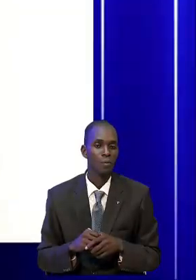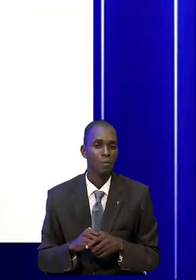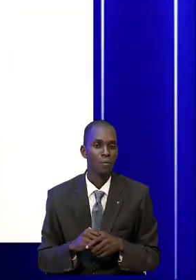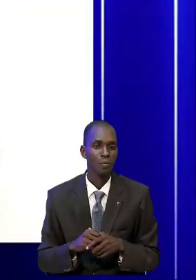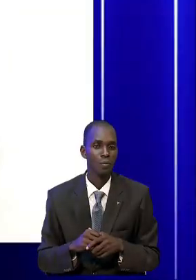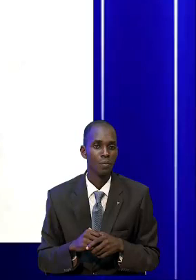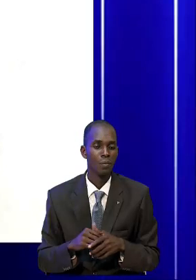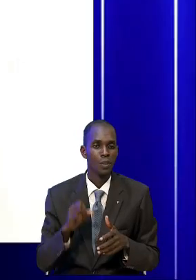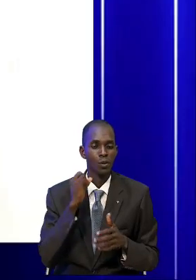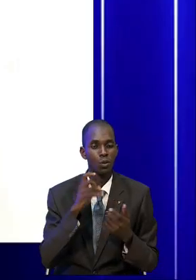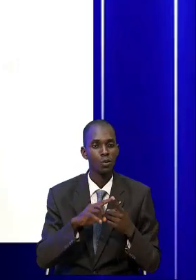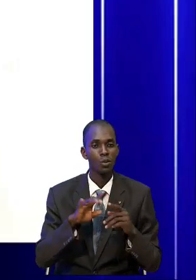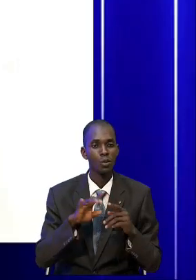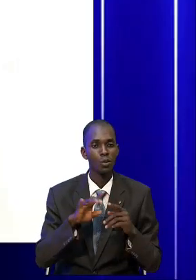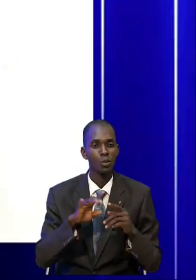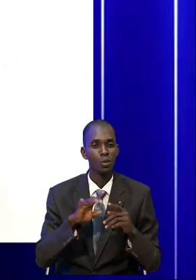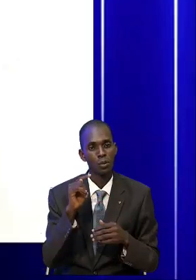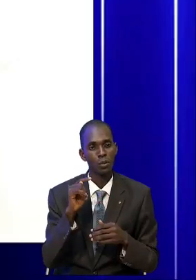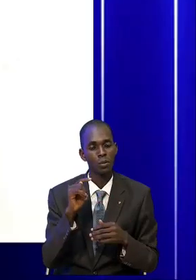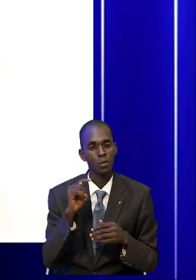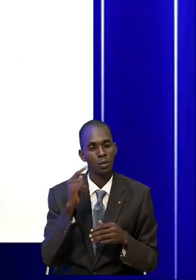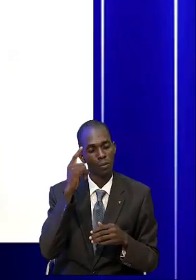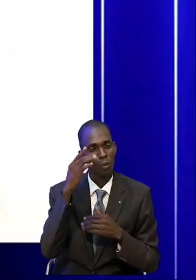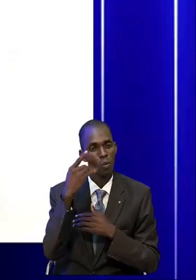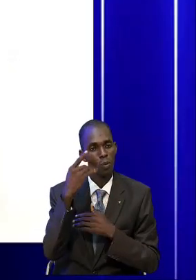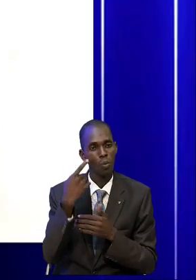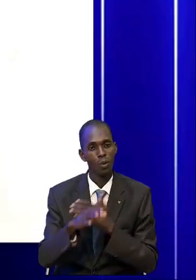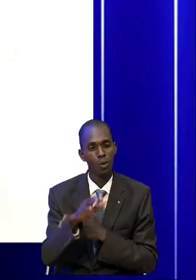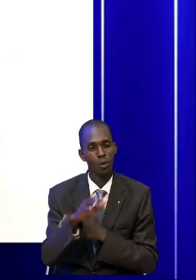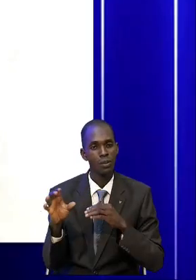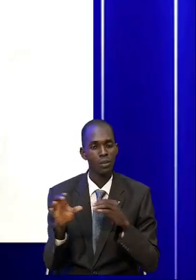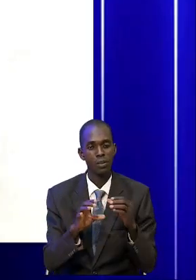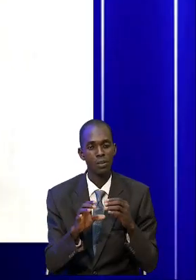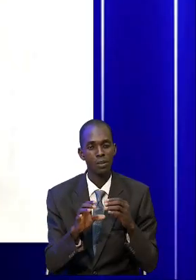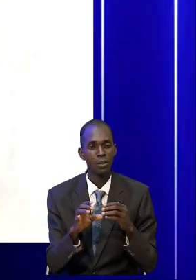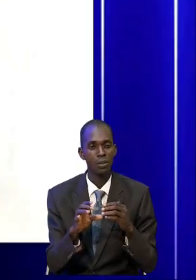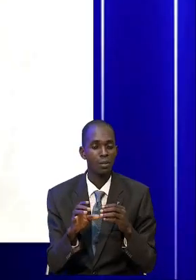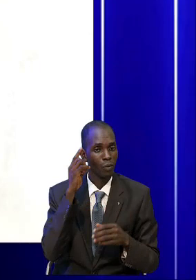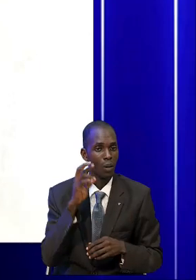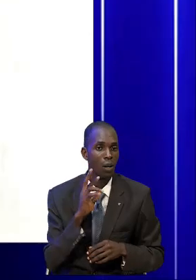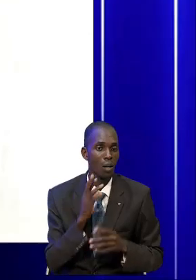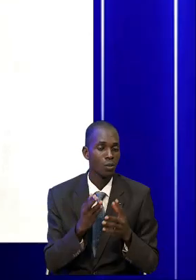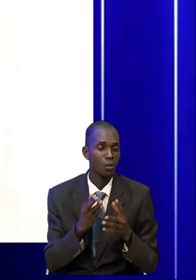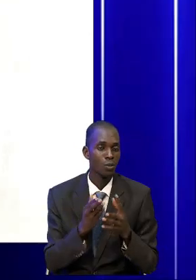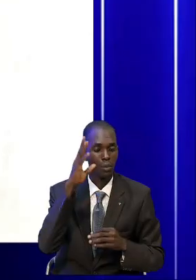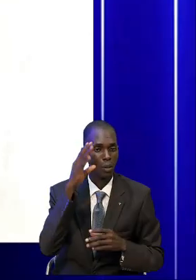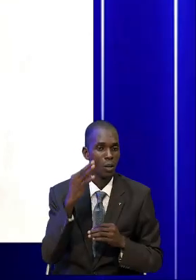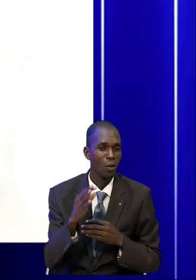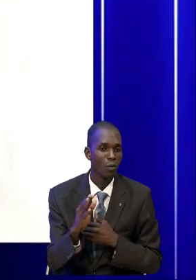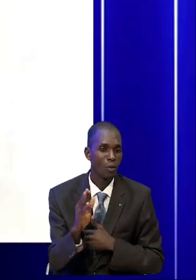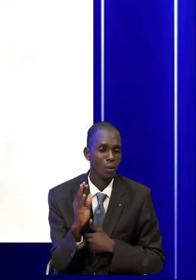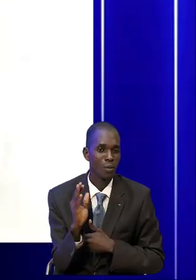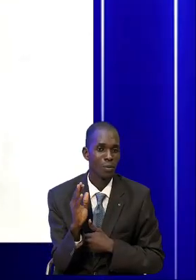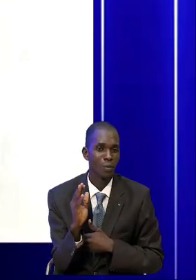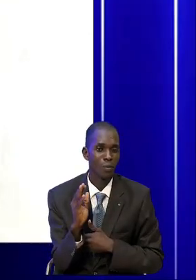testify to the glory of God, what God has done for me in my life through the man of God. God delivered me from 22 years of bedwetting